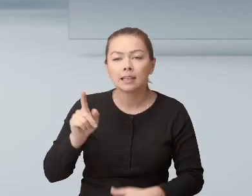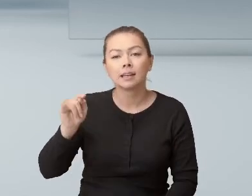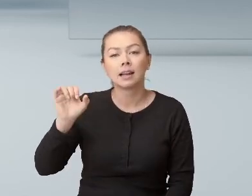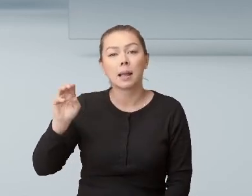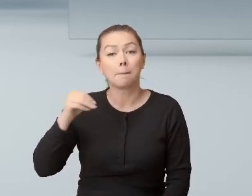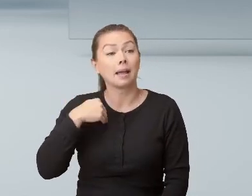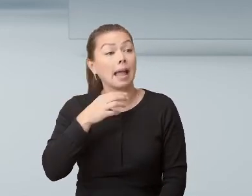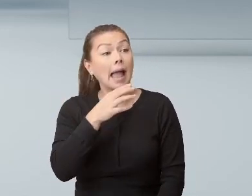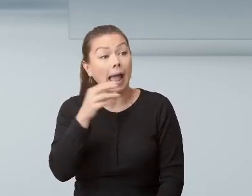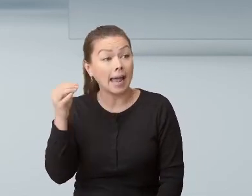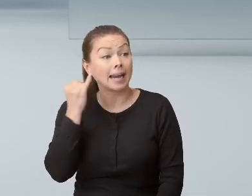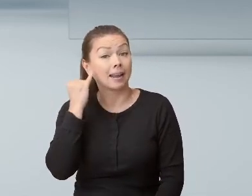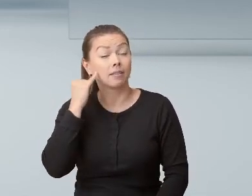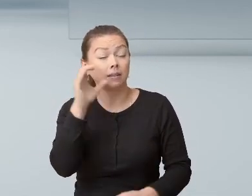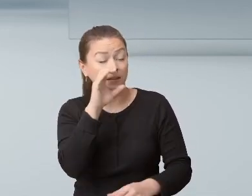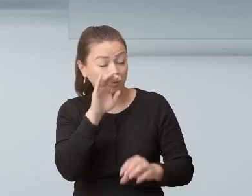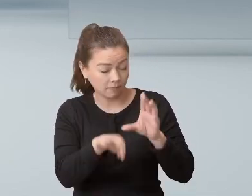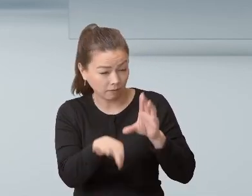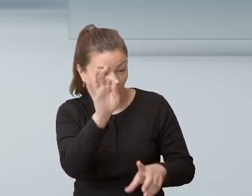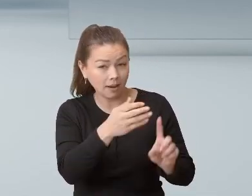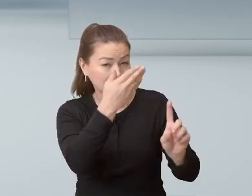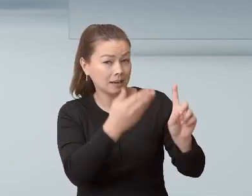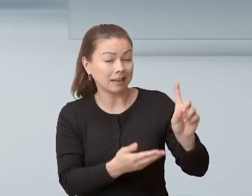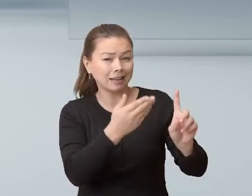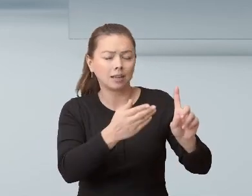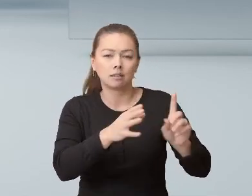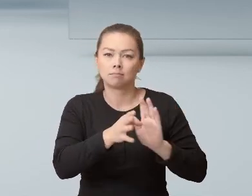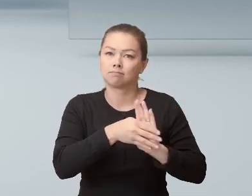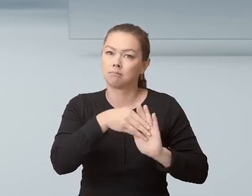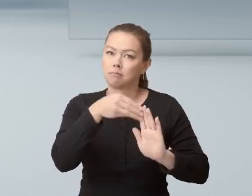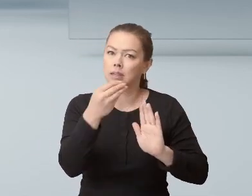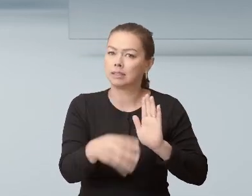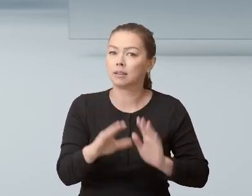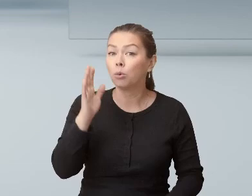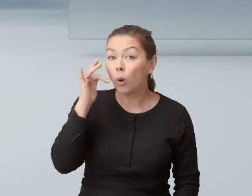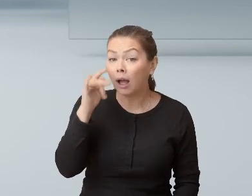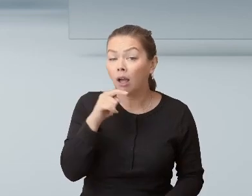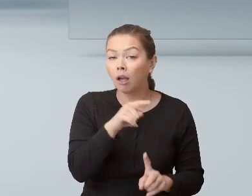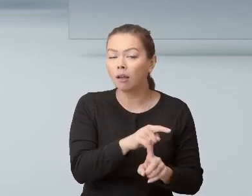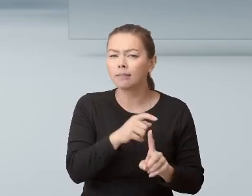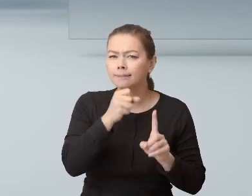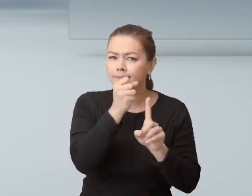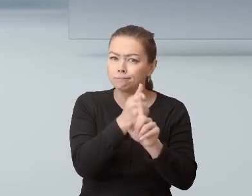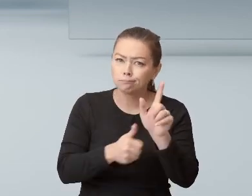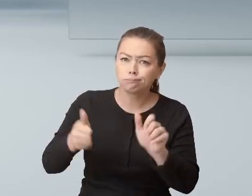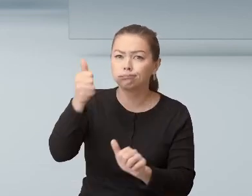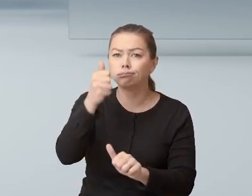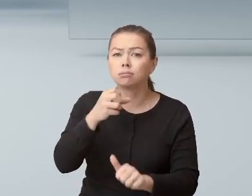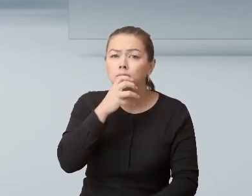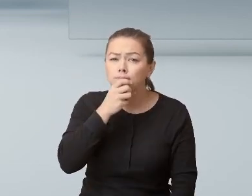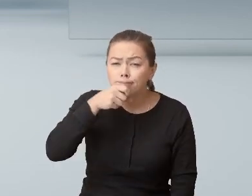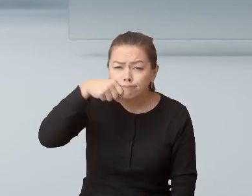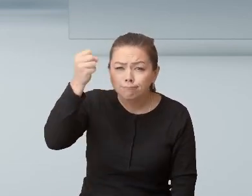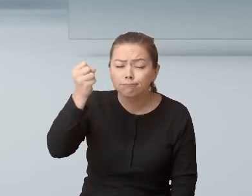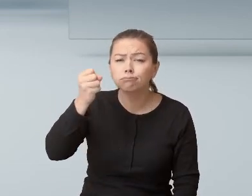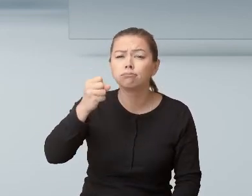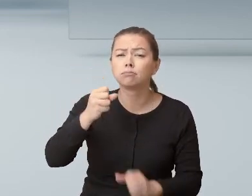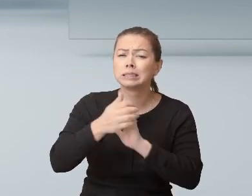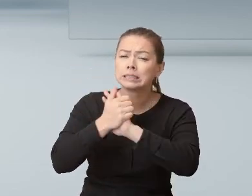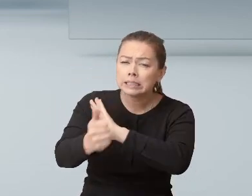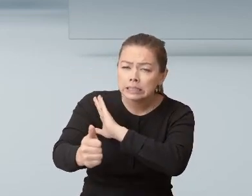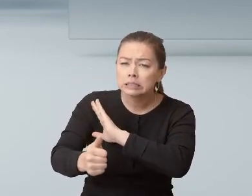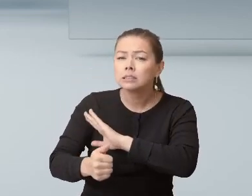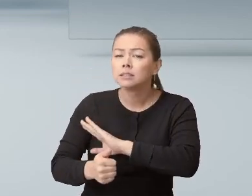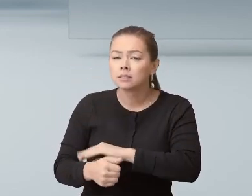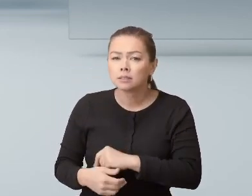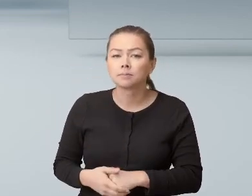are your most senior and skilled people available in the marketplace. Yeah, I don't want to say it's the Y2K kind of a synonym,